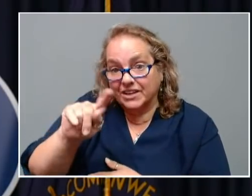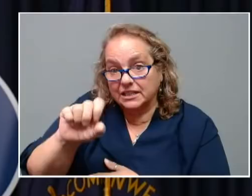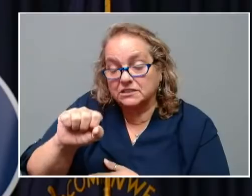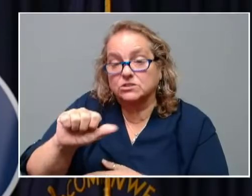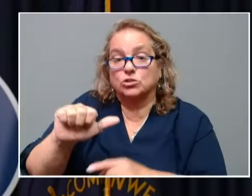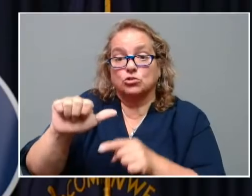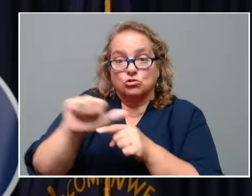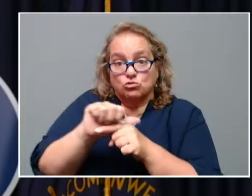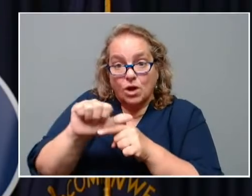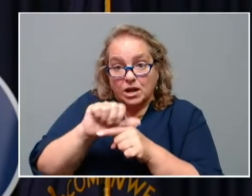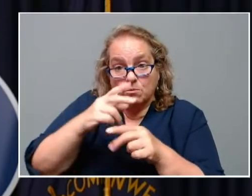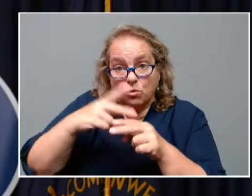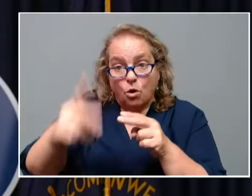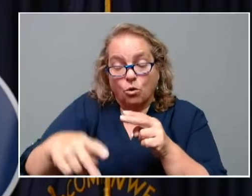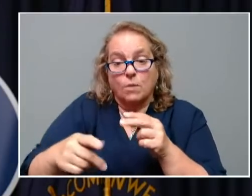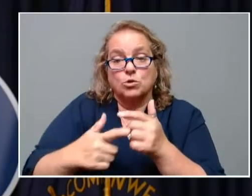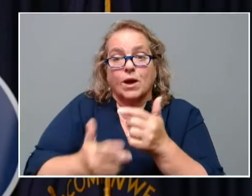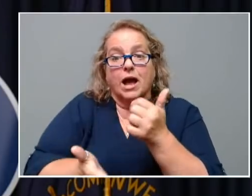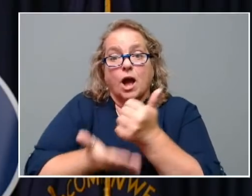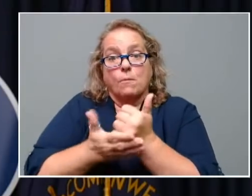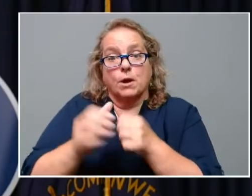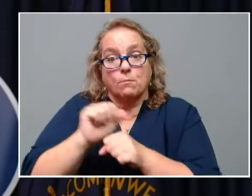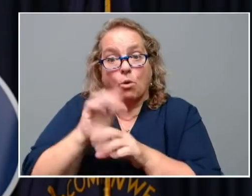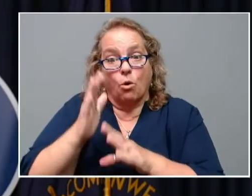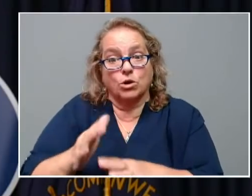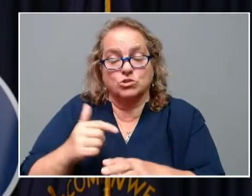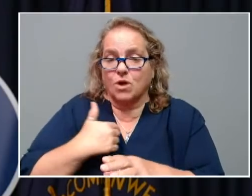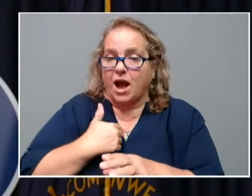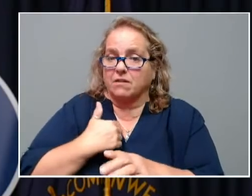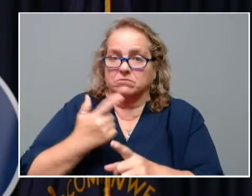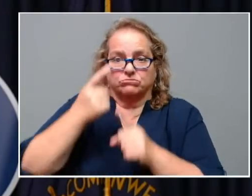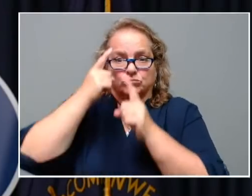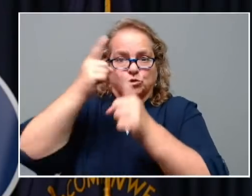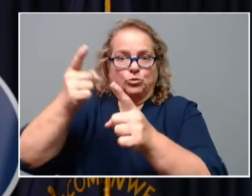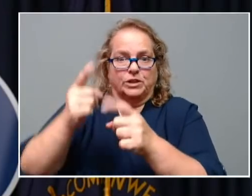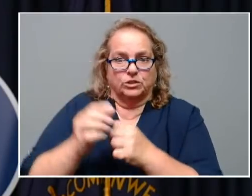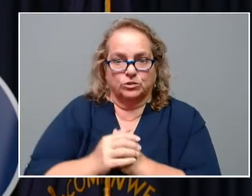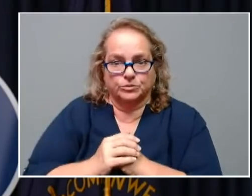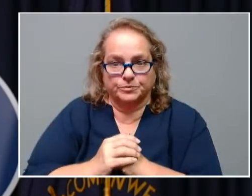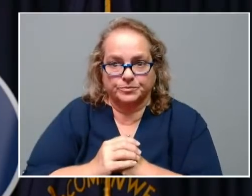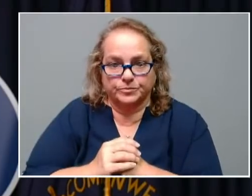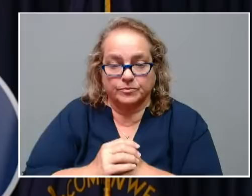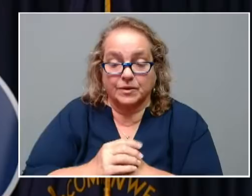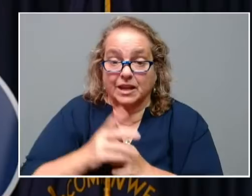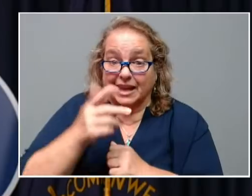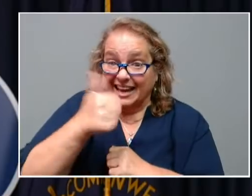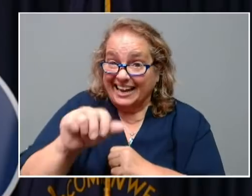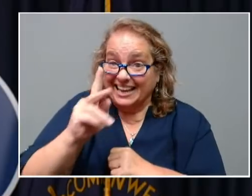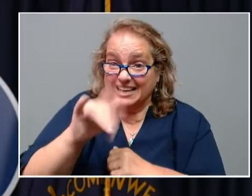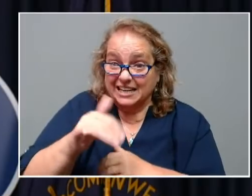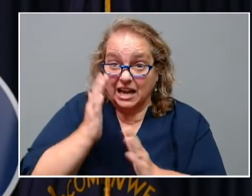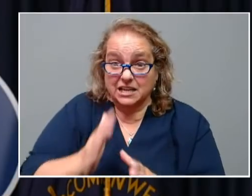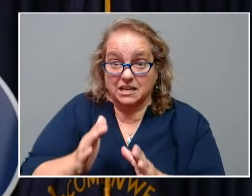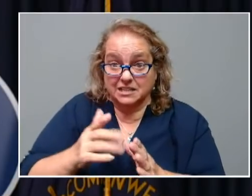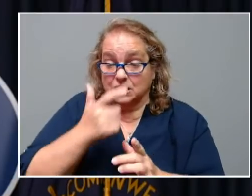to launch into long-term careers. Kentuckians interested in one of these openings can apply and learn more at